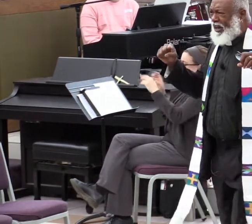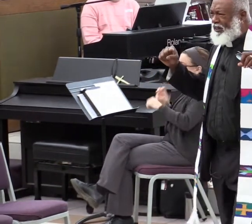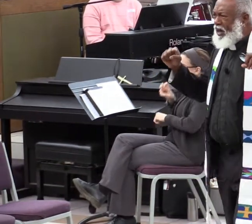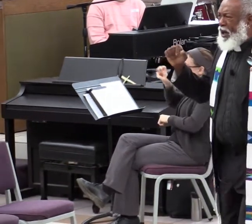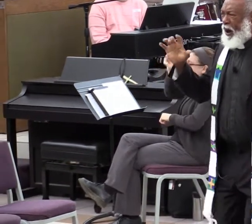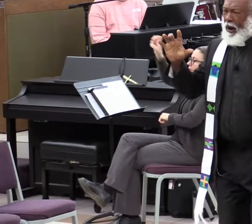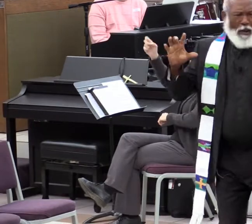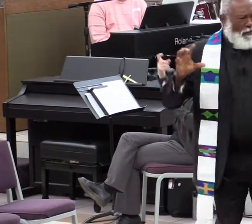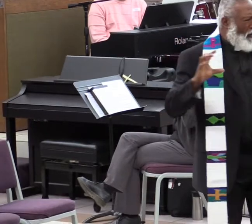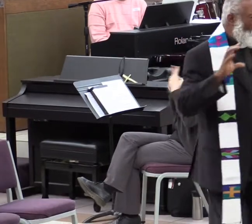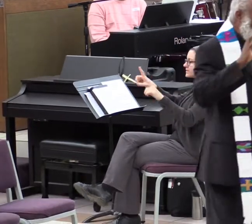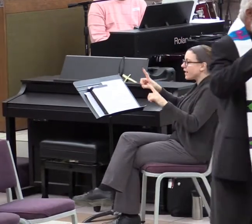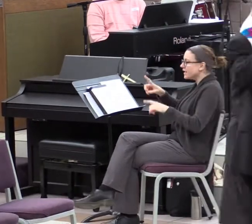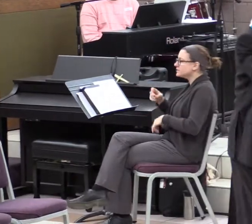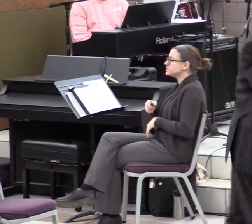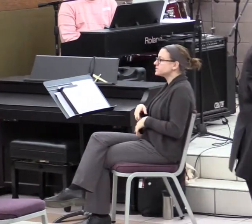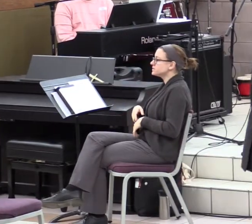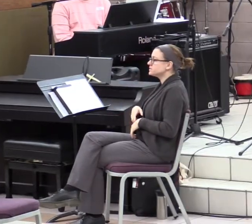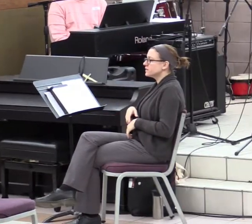success and